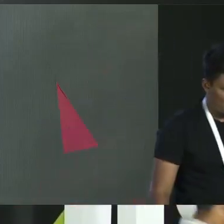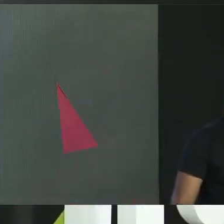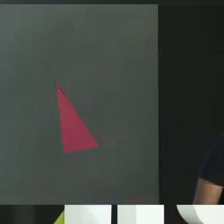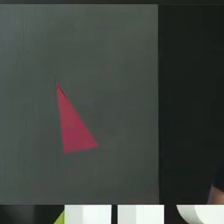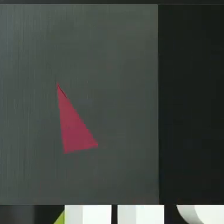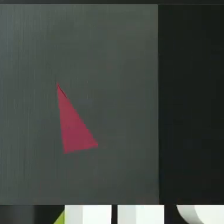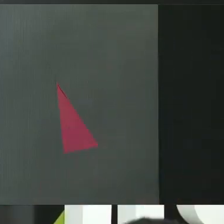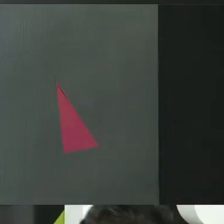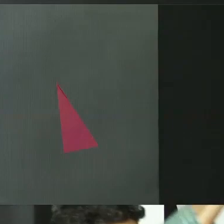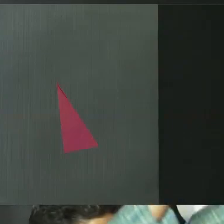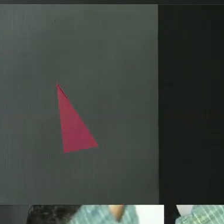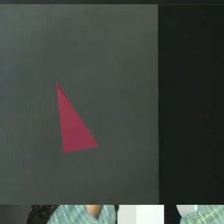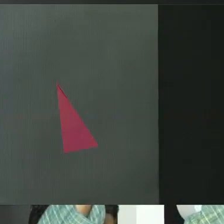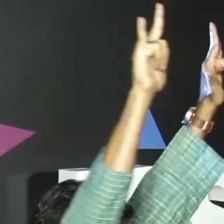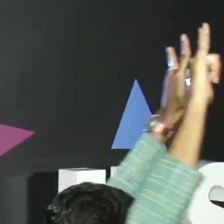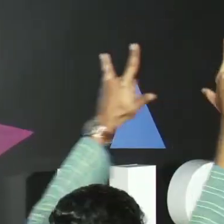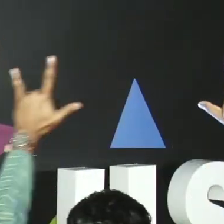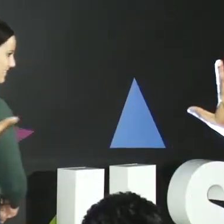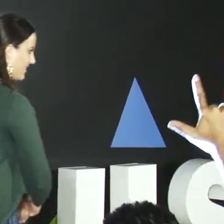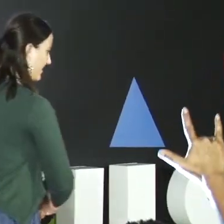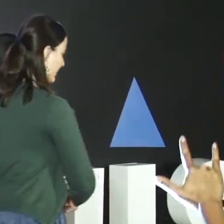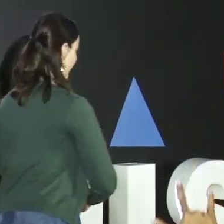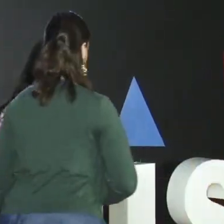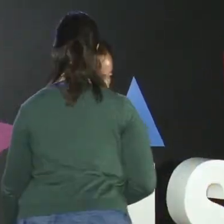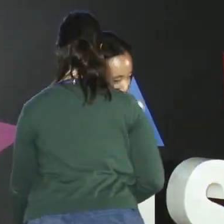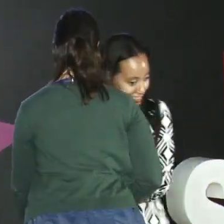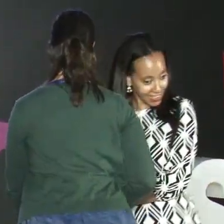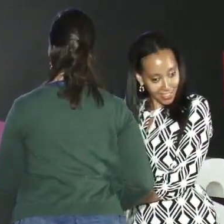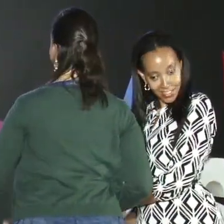or whatever you'd like, that'd be great.